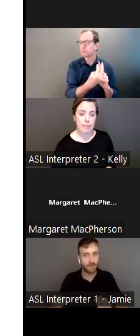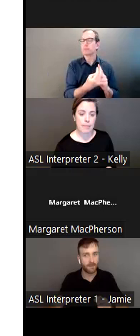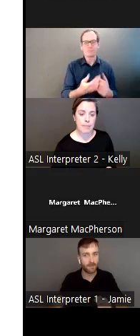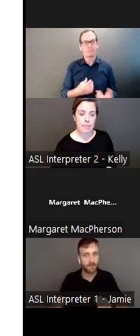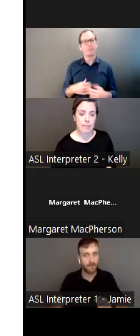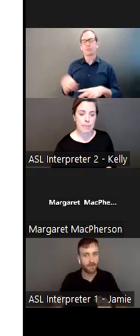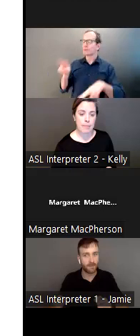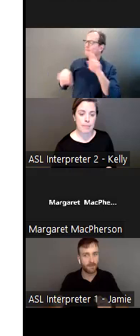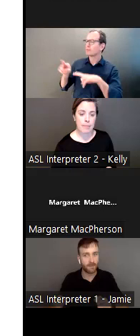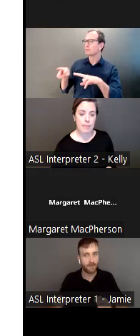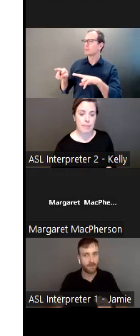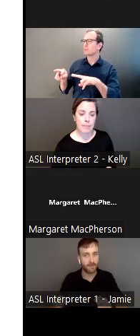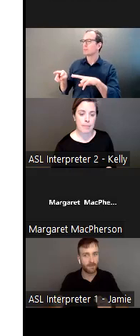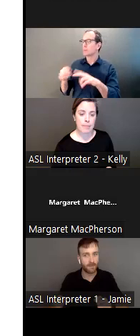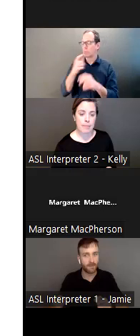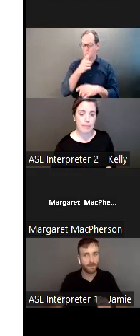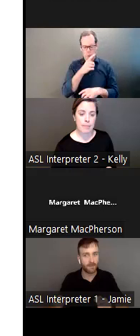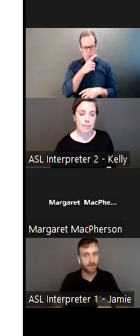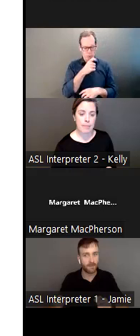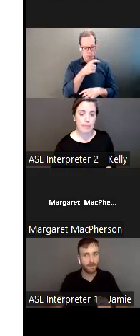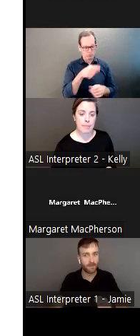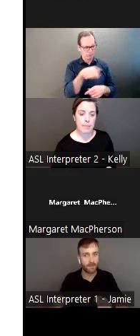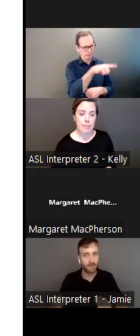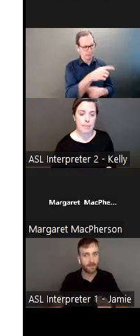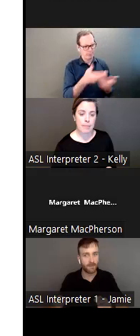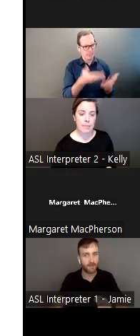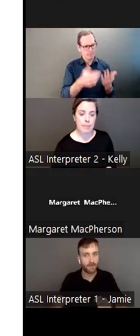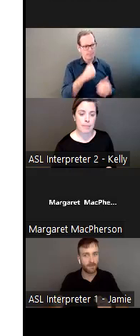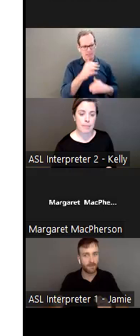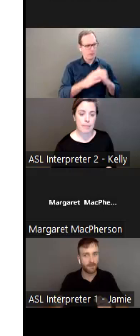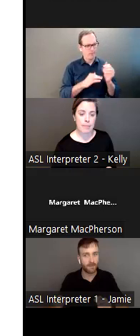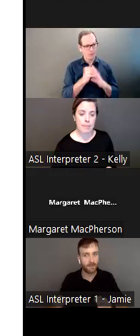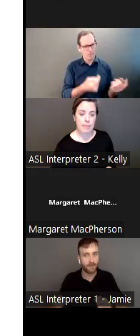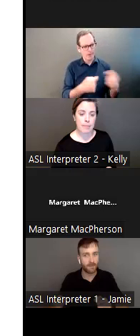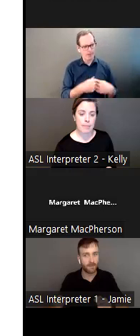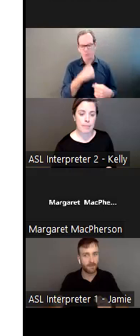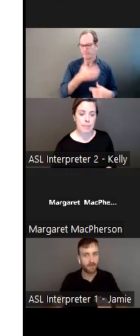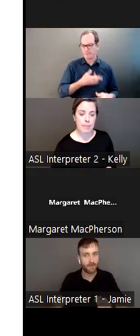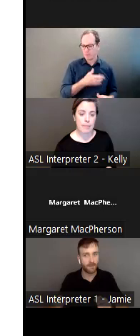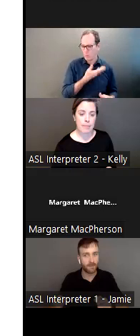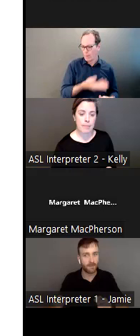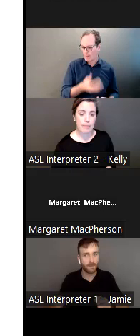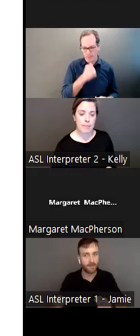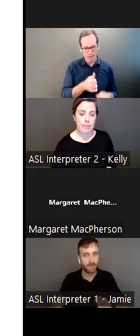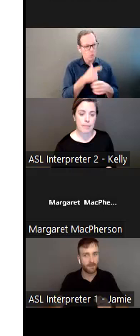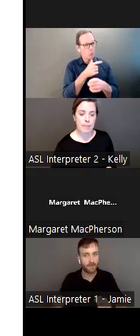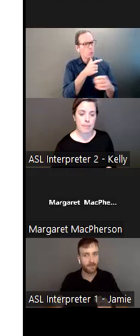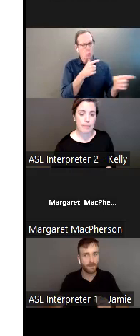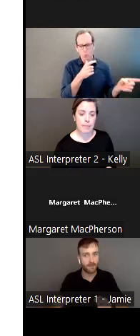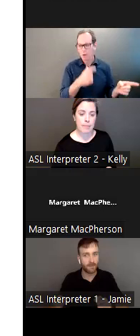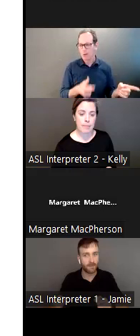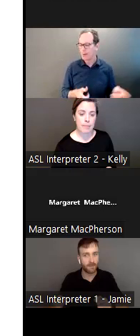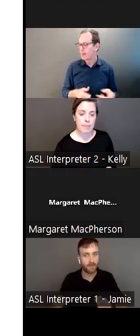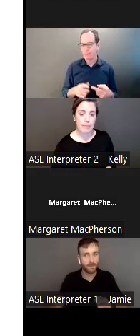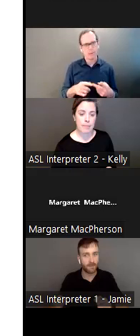might not feel welcome, and really then talking to people who use your service to discern what can be done to